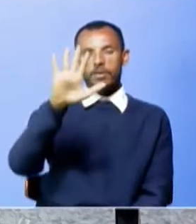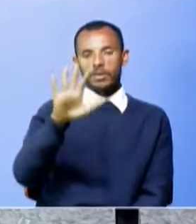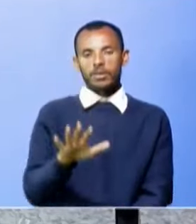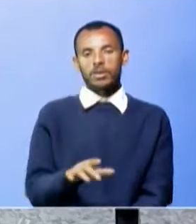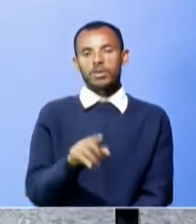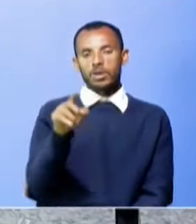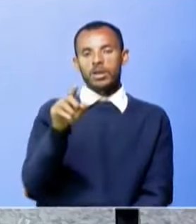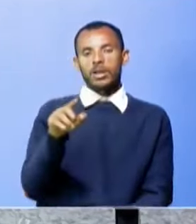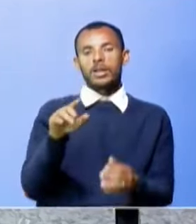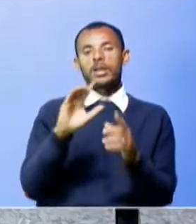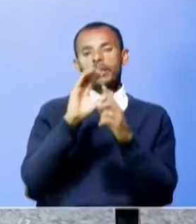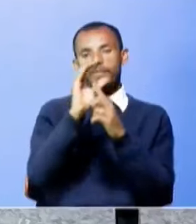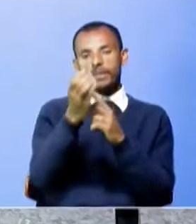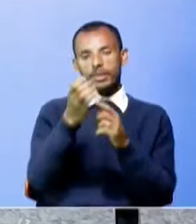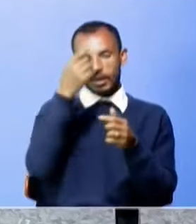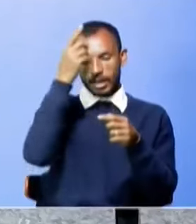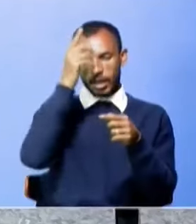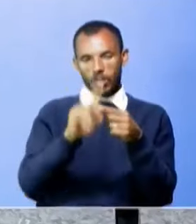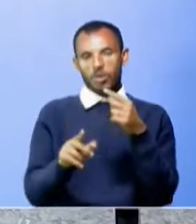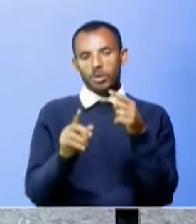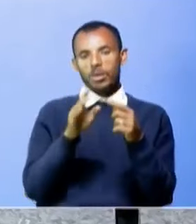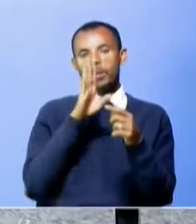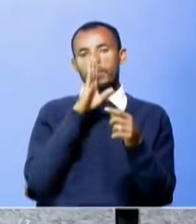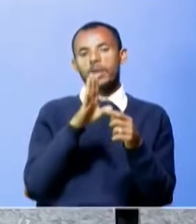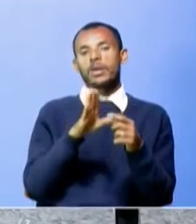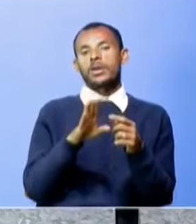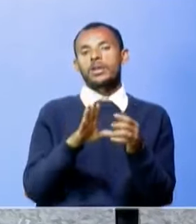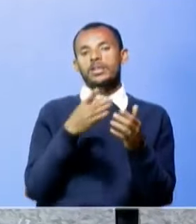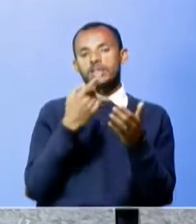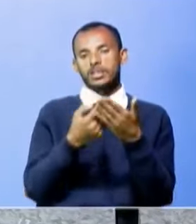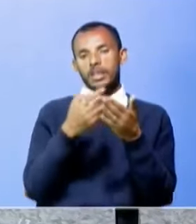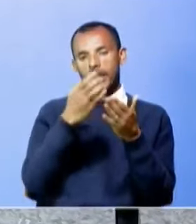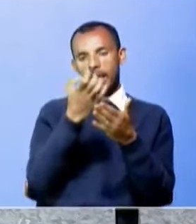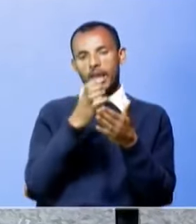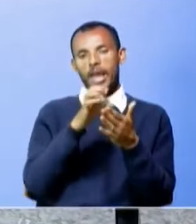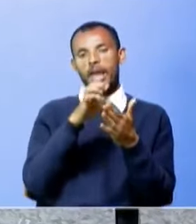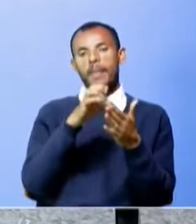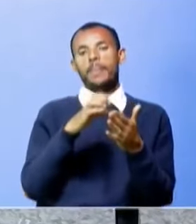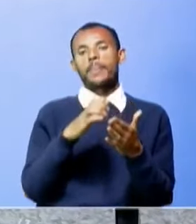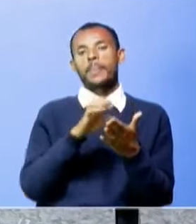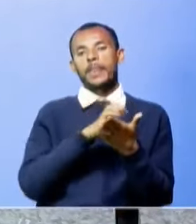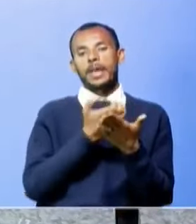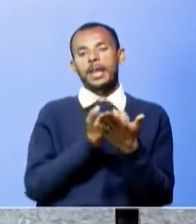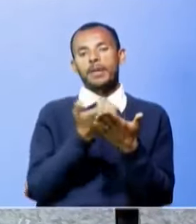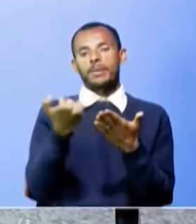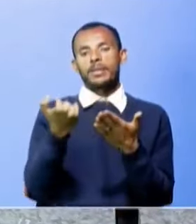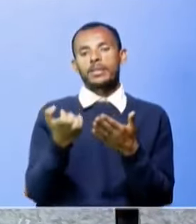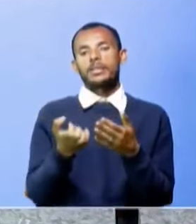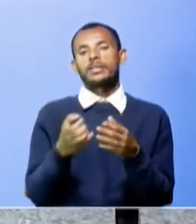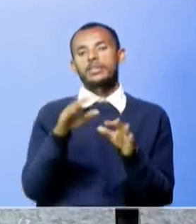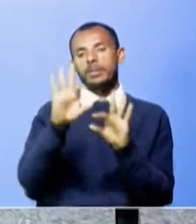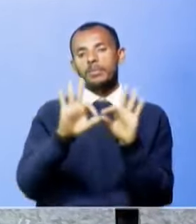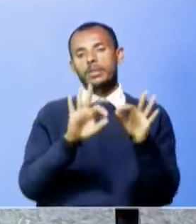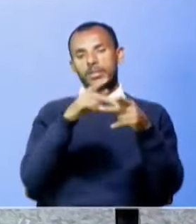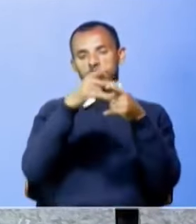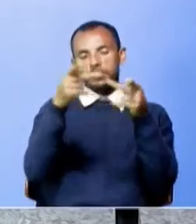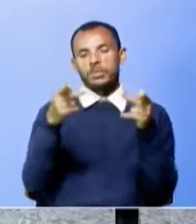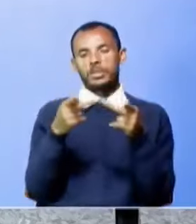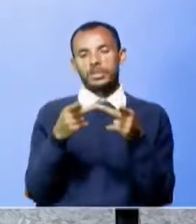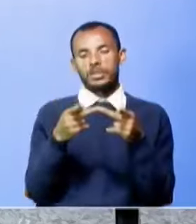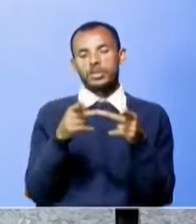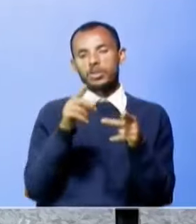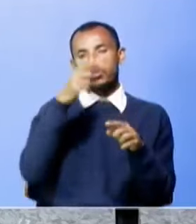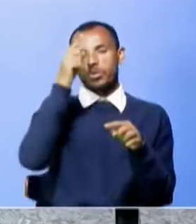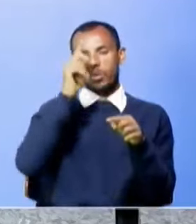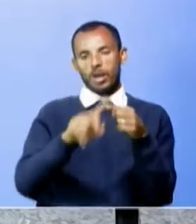your event cannot be out of the elements from the sample space. So you